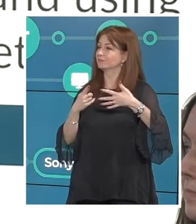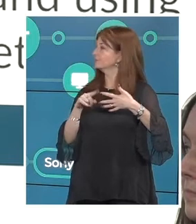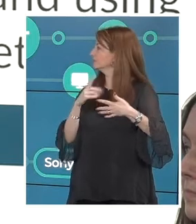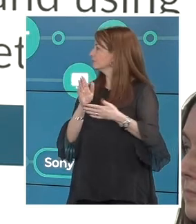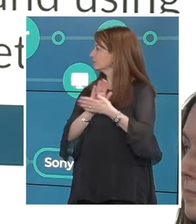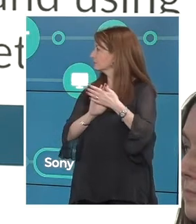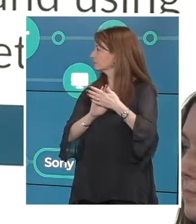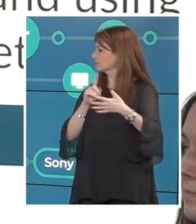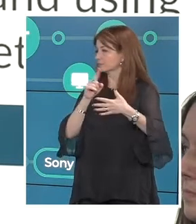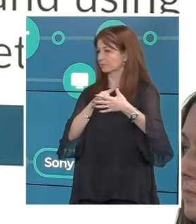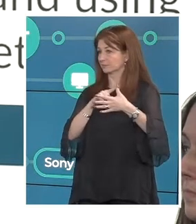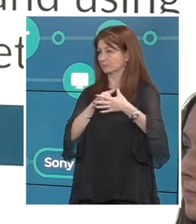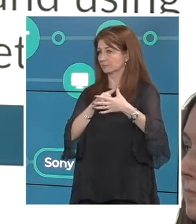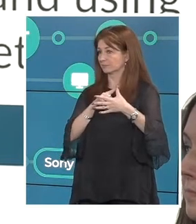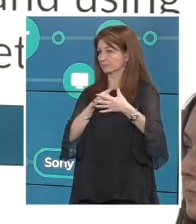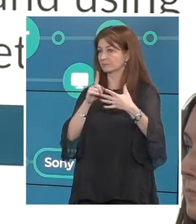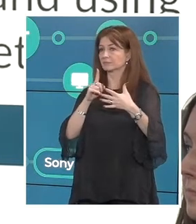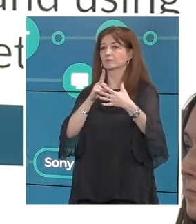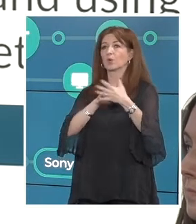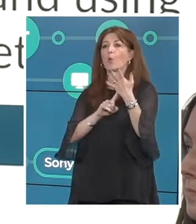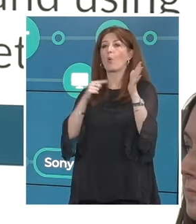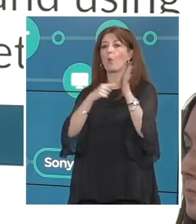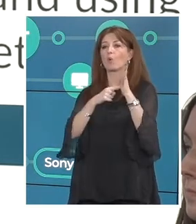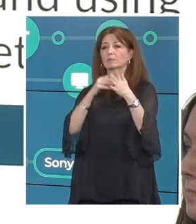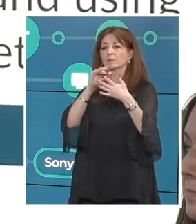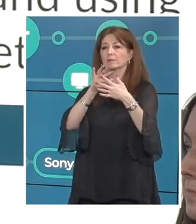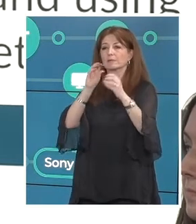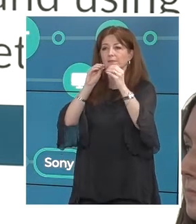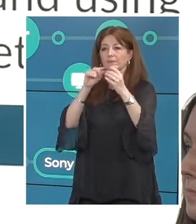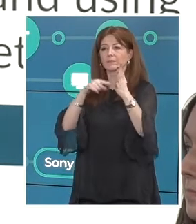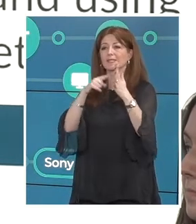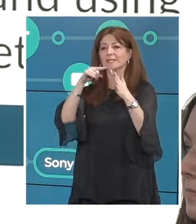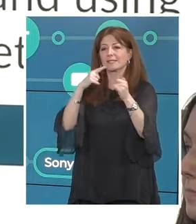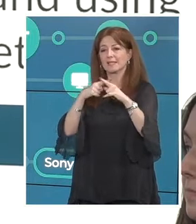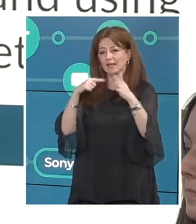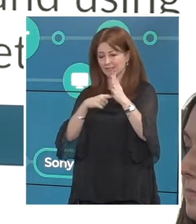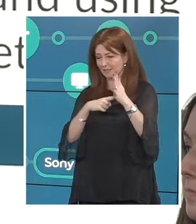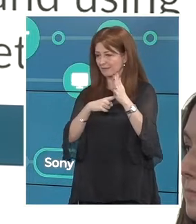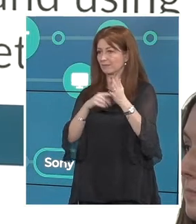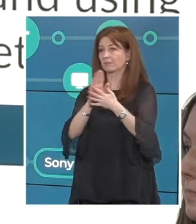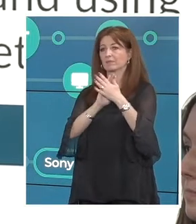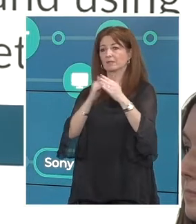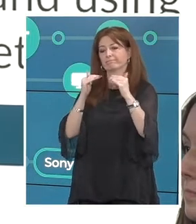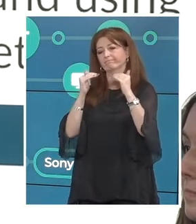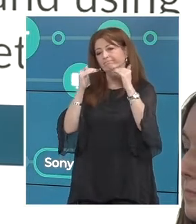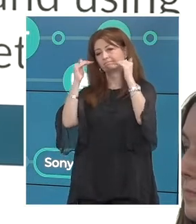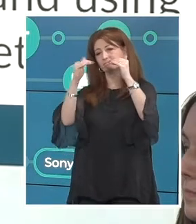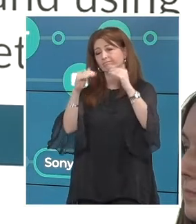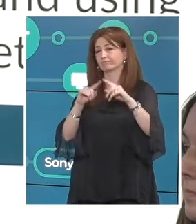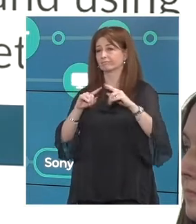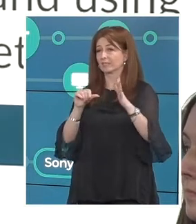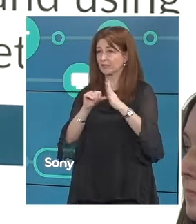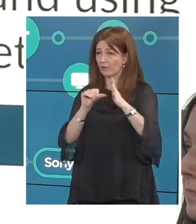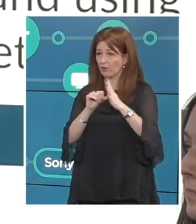which is alt text and how to do alt text on your different social medias. So they have all various different levels of difficulty for how